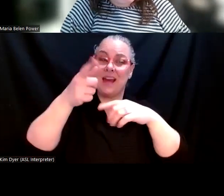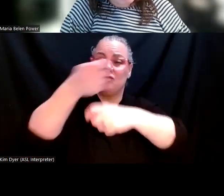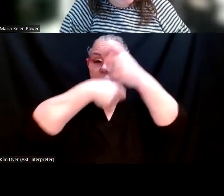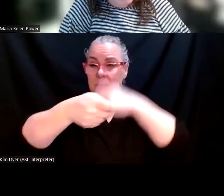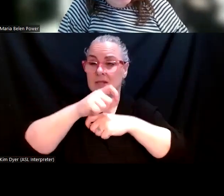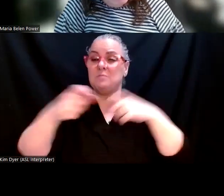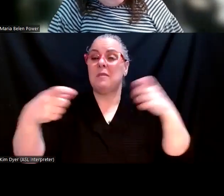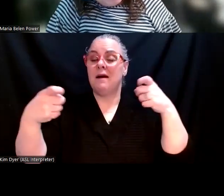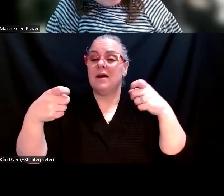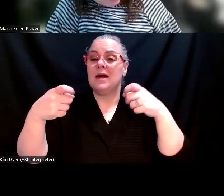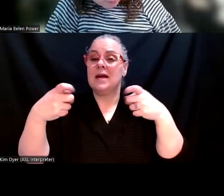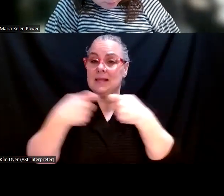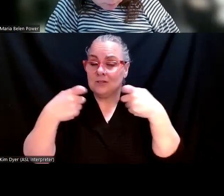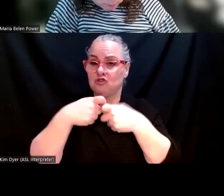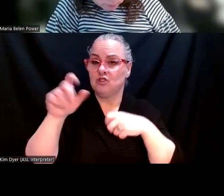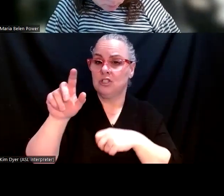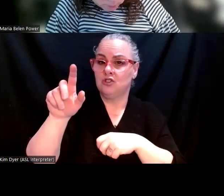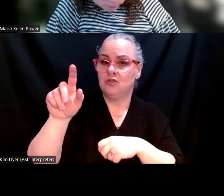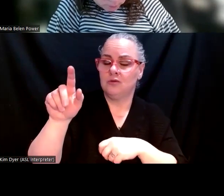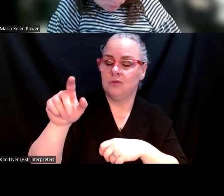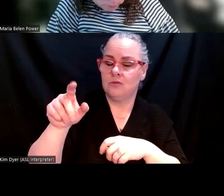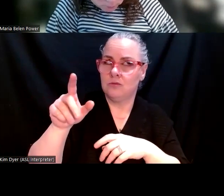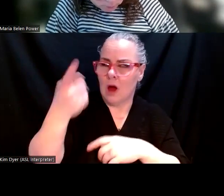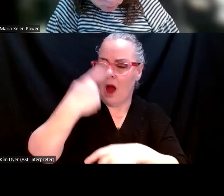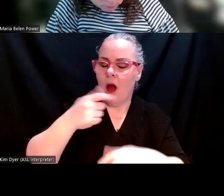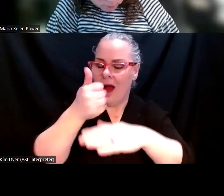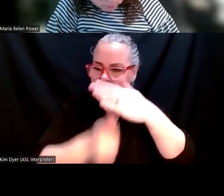electricity transmission in this grant program?